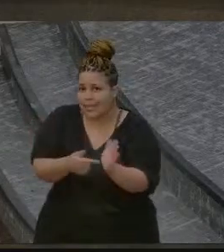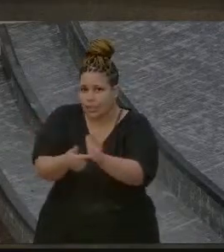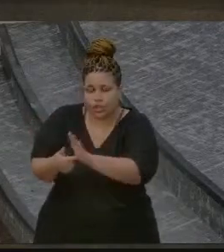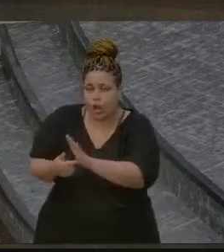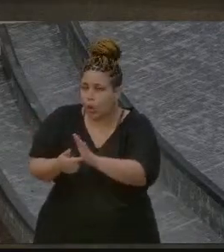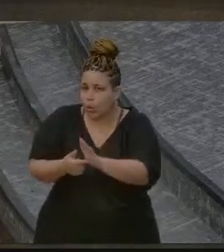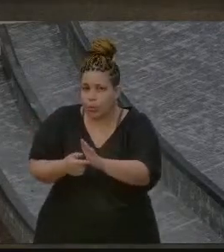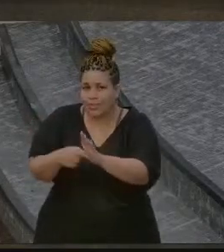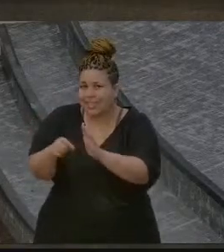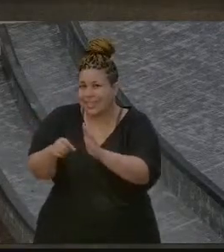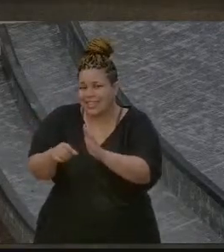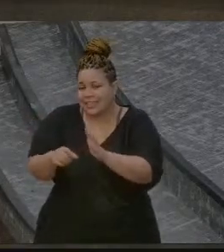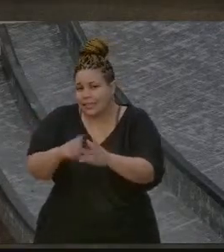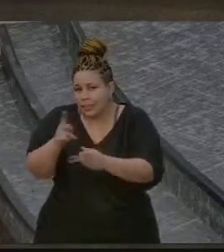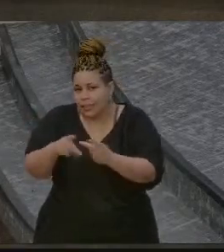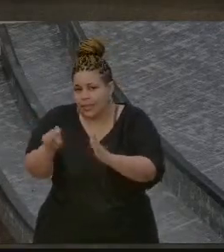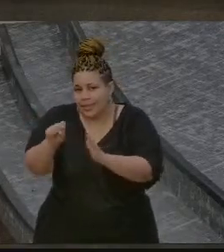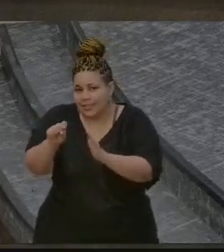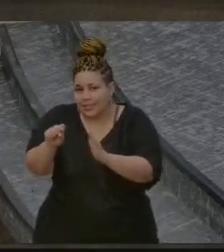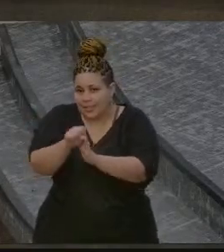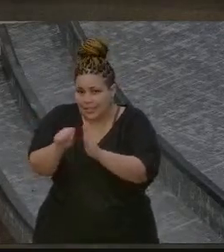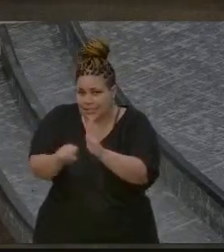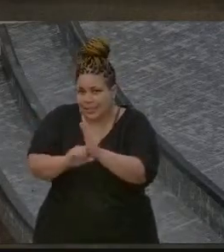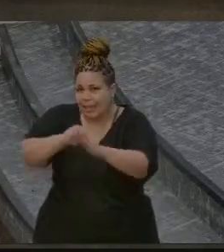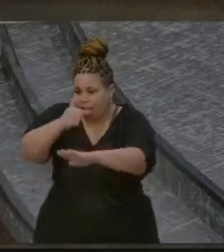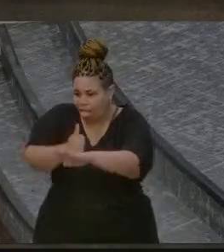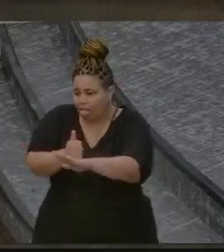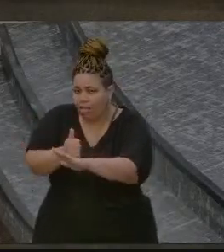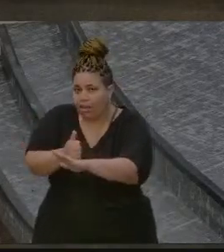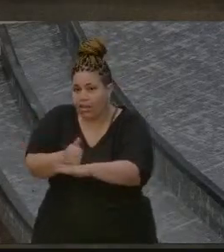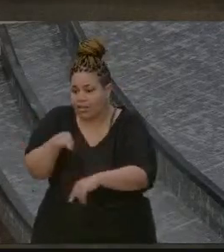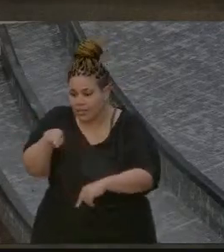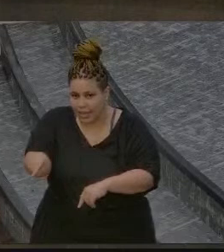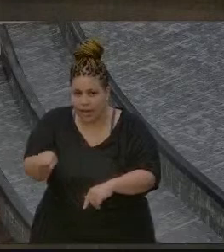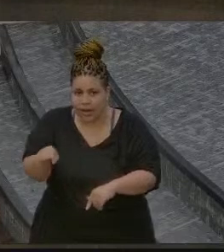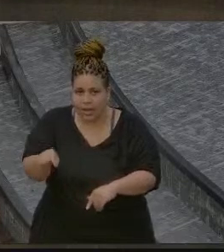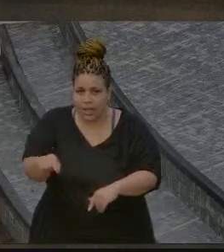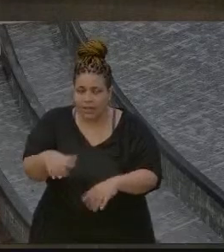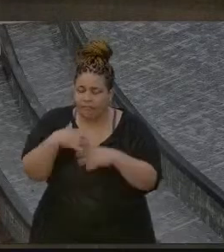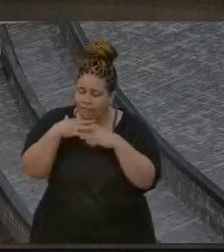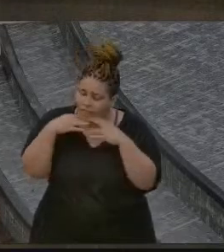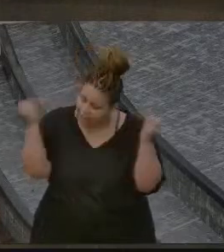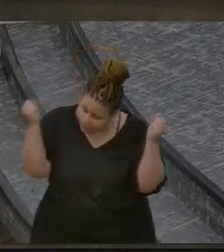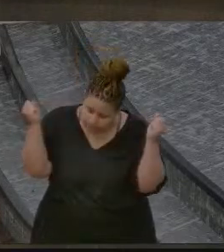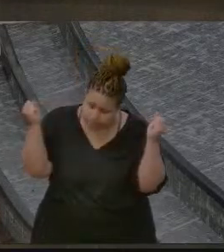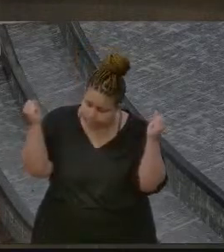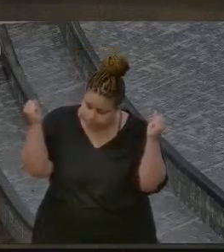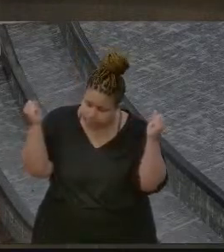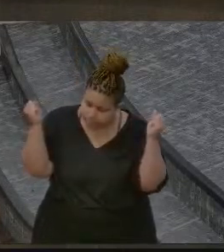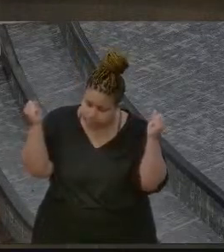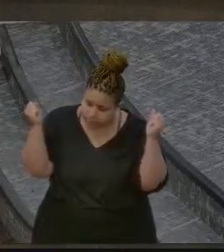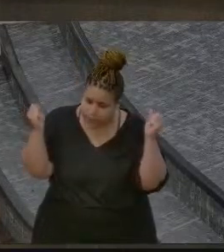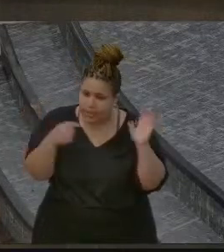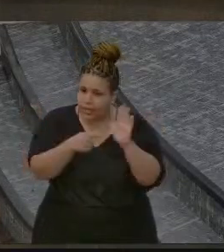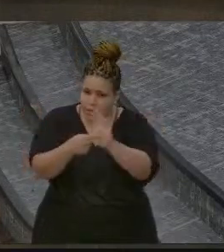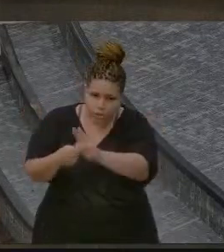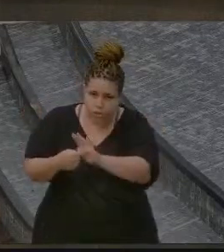And I'm sick of it. 'Cause that's just only one of many things. But it shows where we